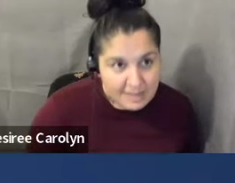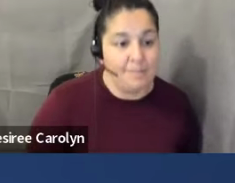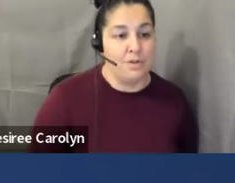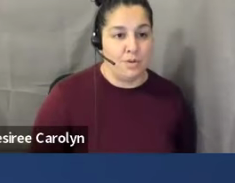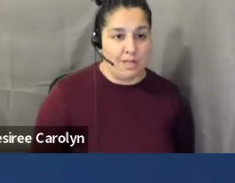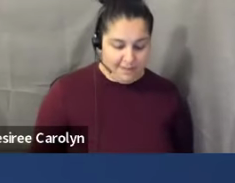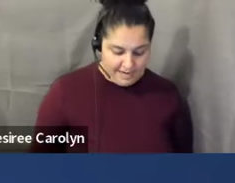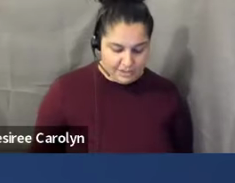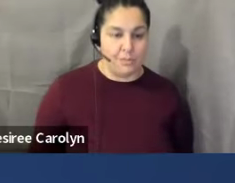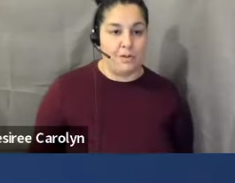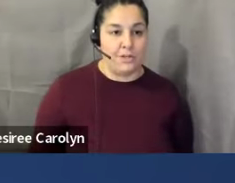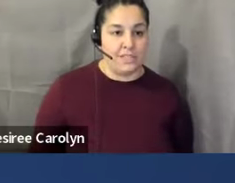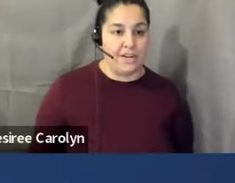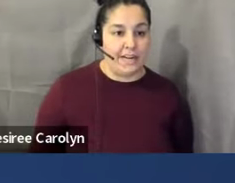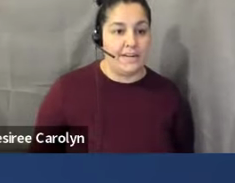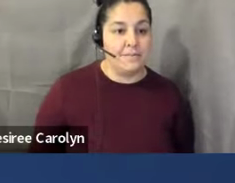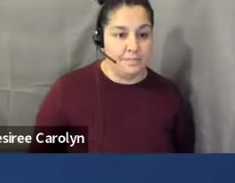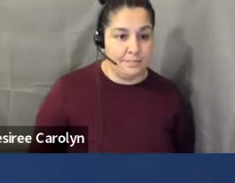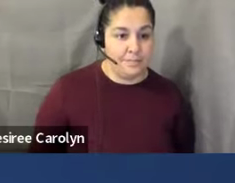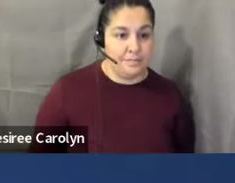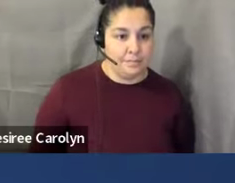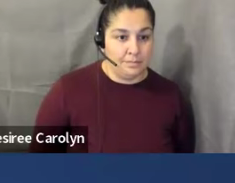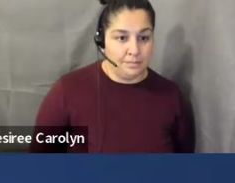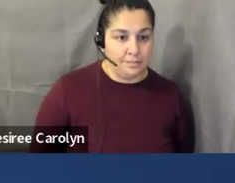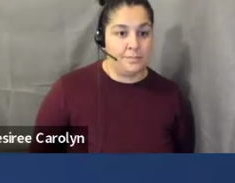sometimes the most qualified interpreters that are needed.